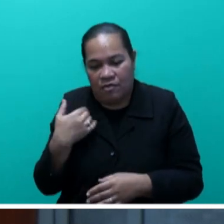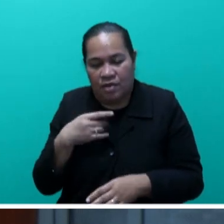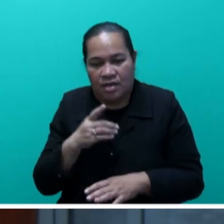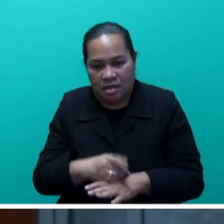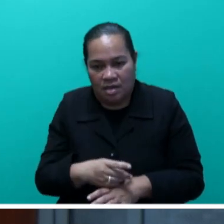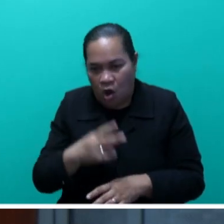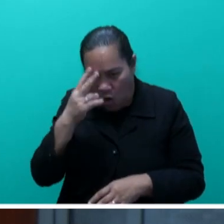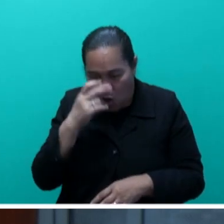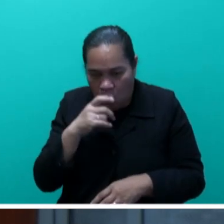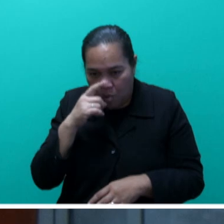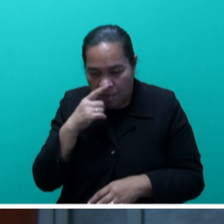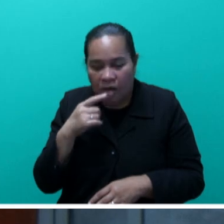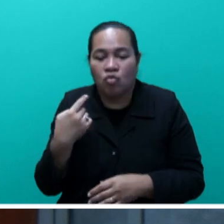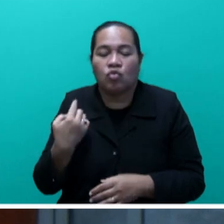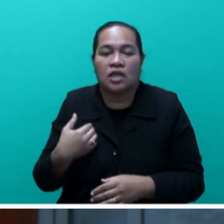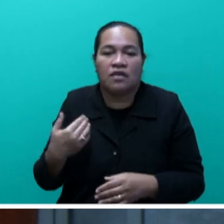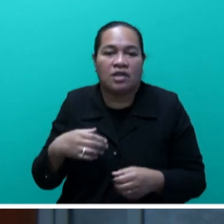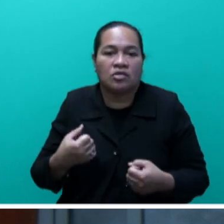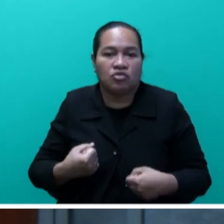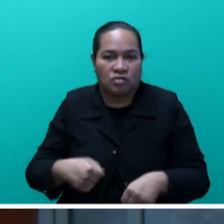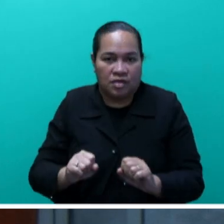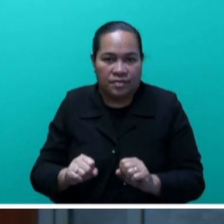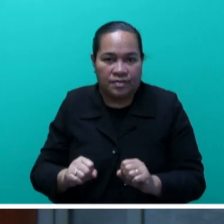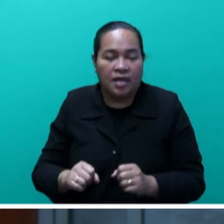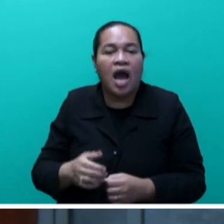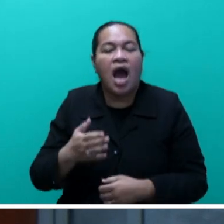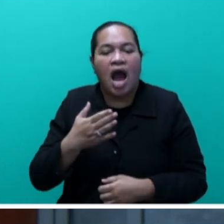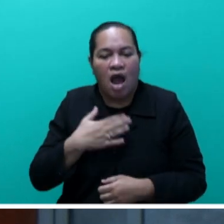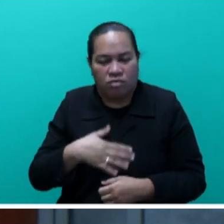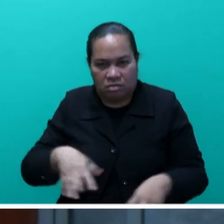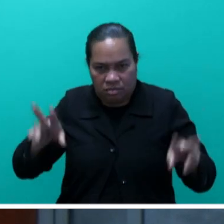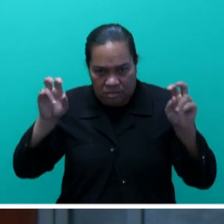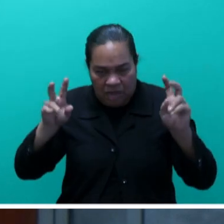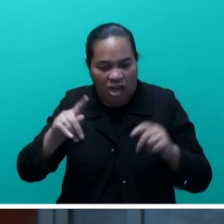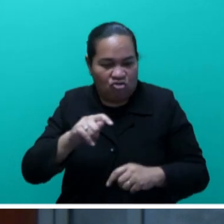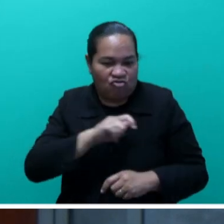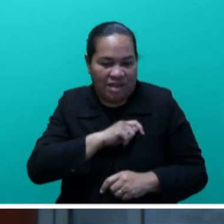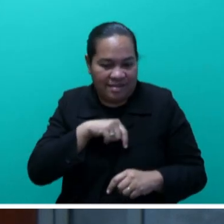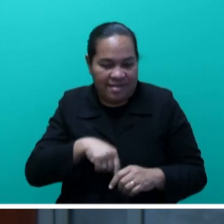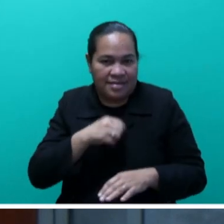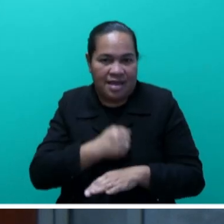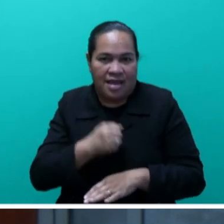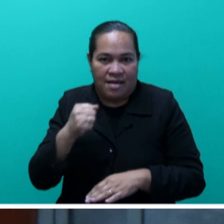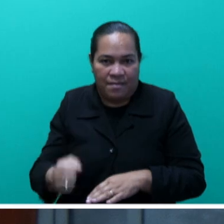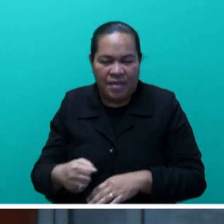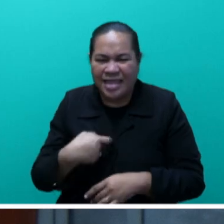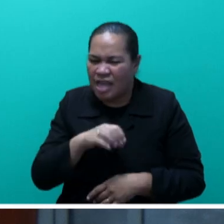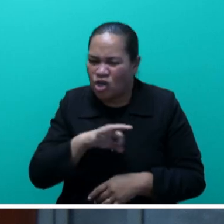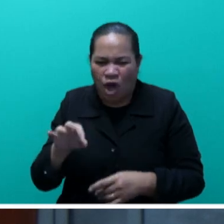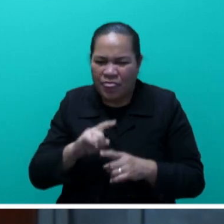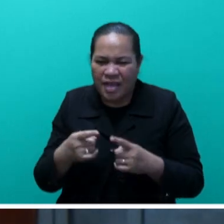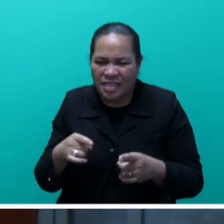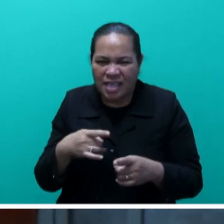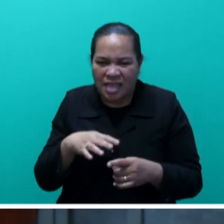and street dwellers. Once again, Mr. Speaker, I want to return to the theme of trust in this government. These are not things which are done for